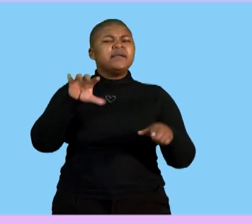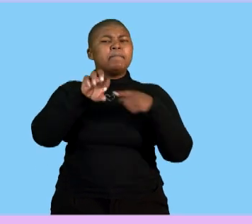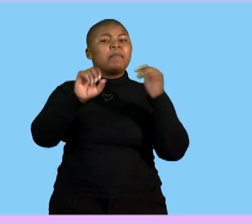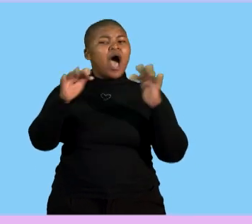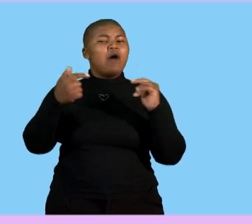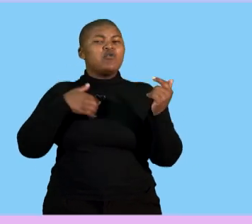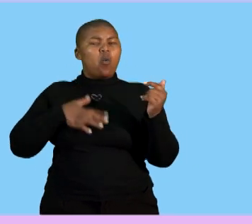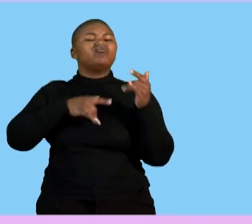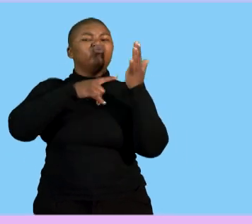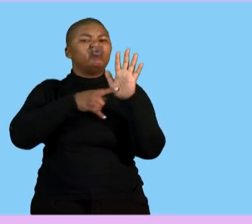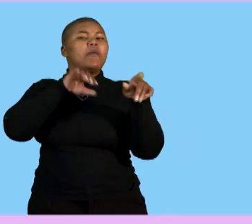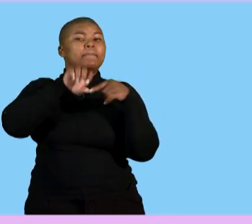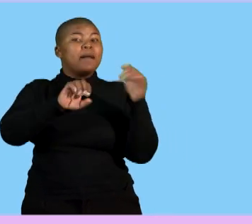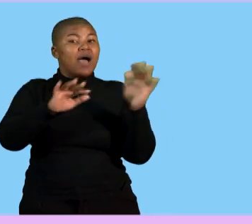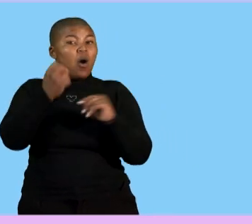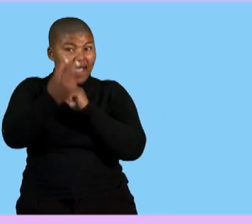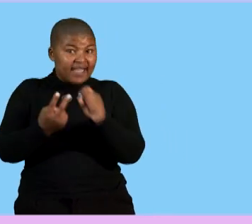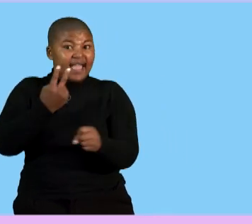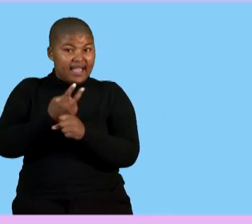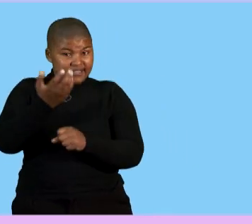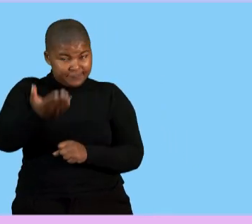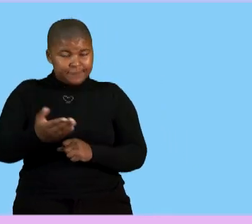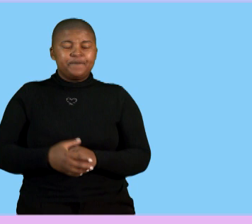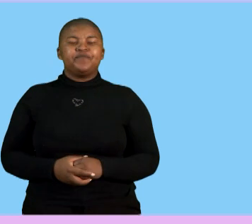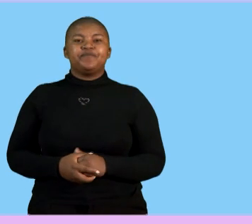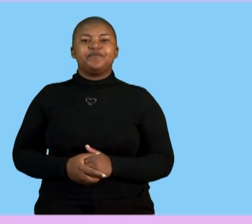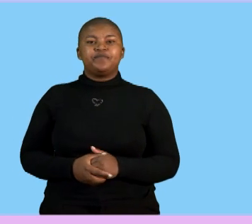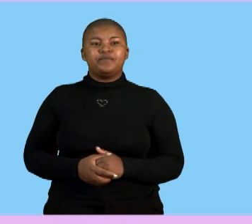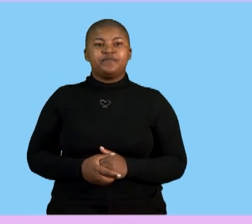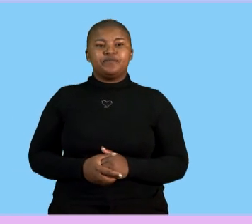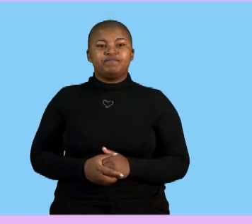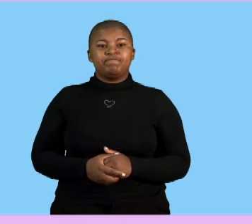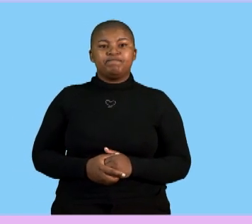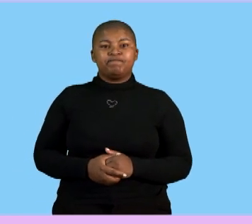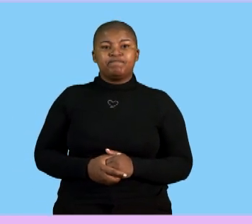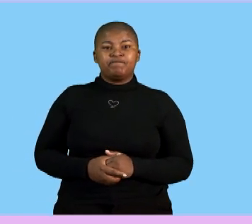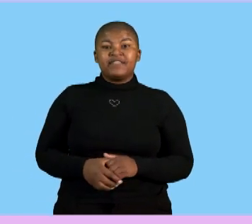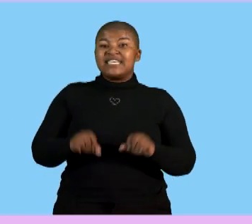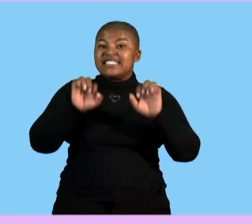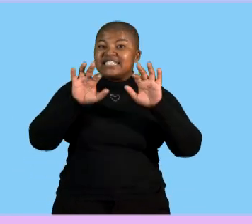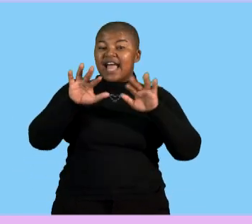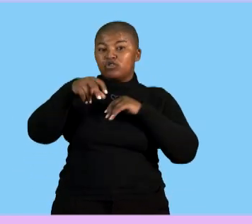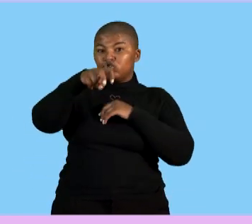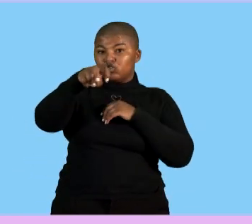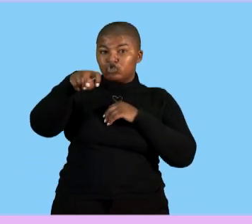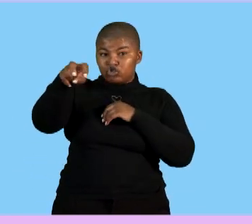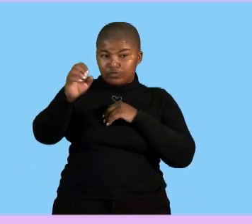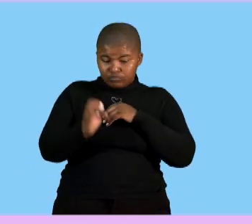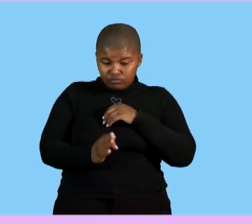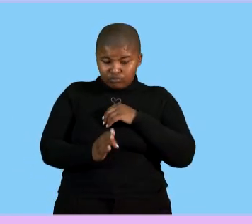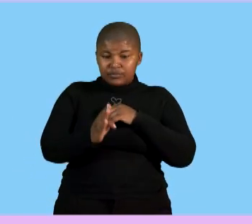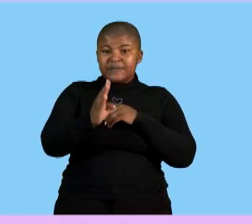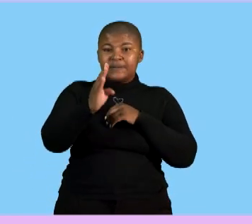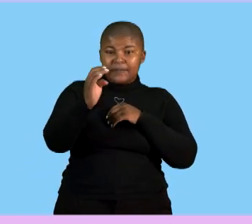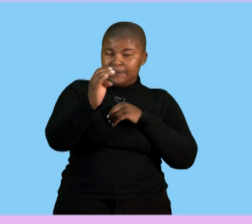do there? Let me just show you again quickly. That was the 10 trips, and we can see